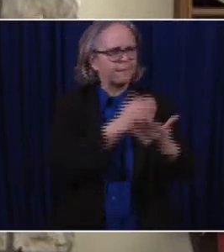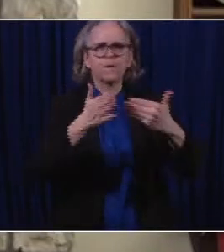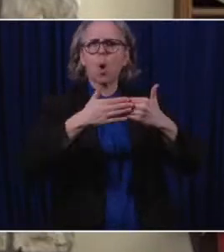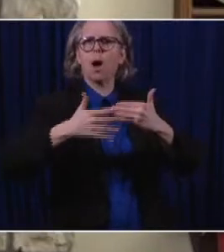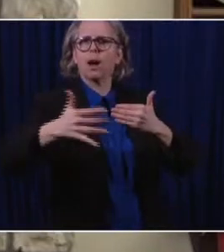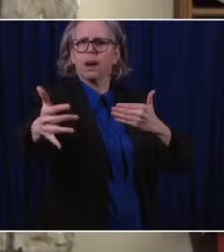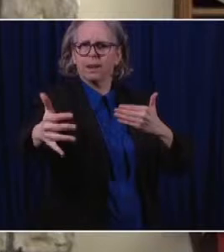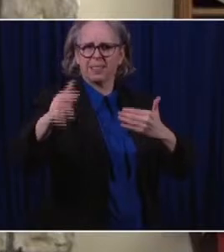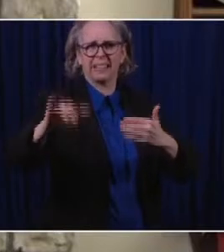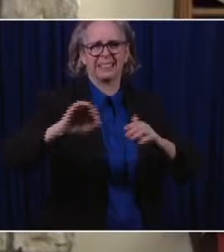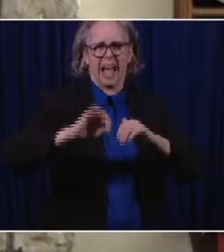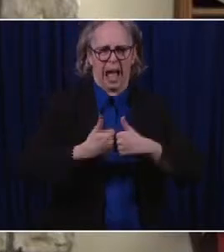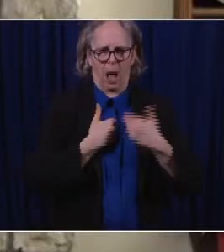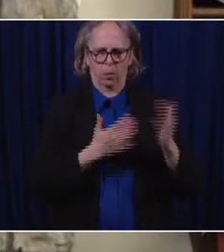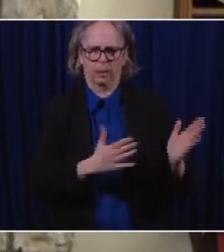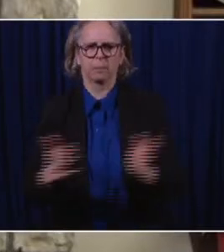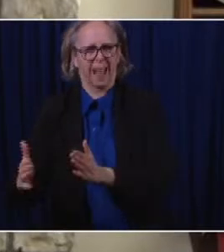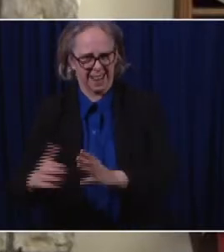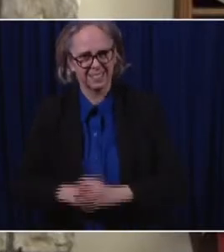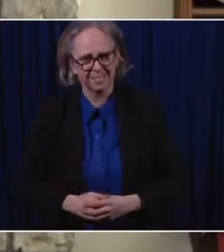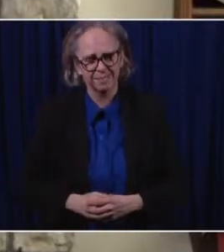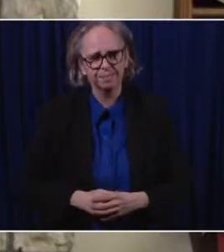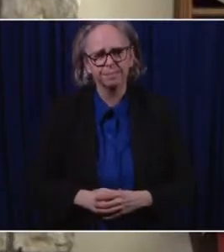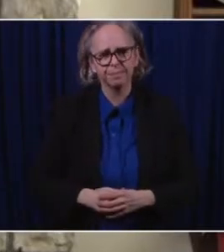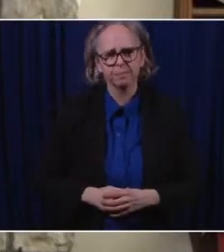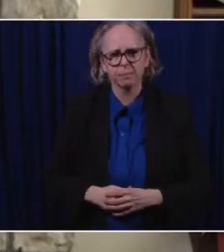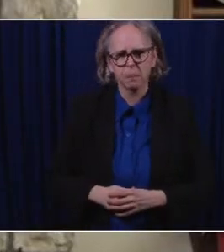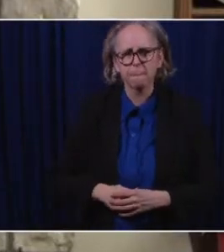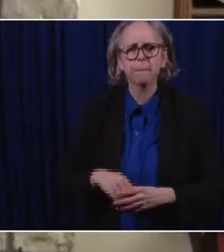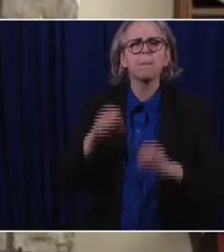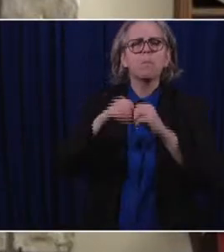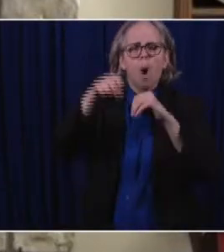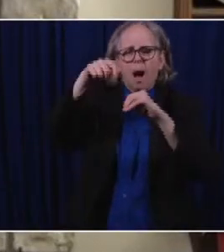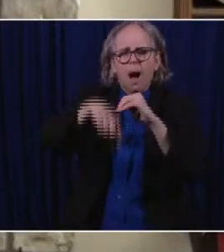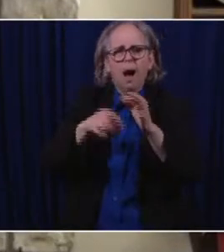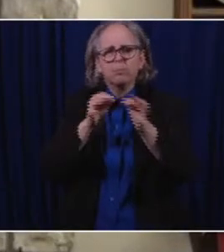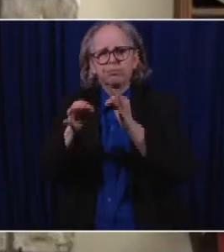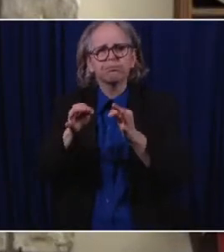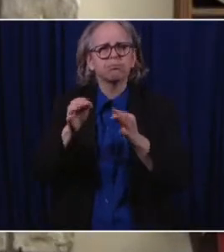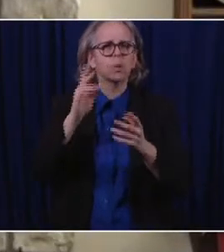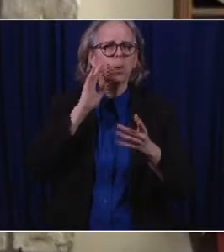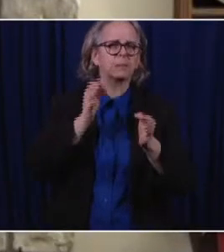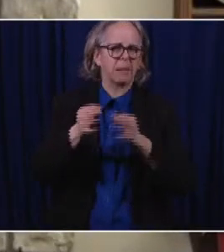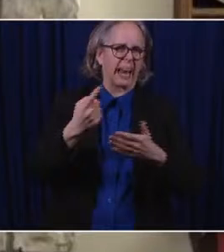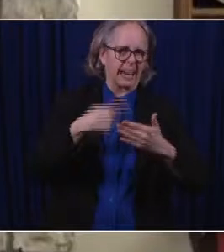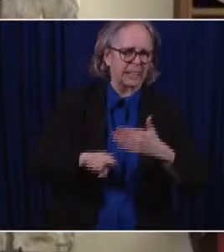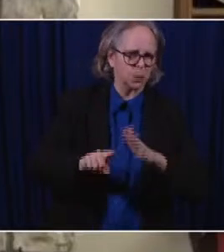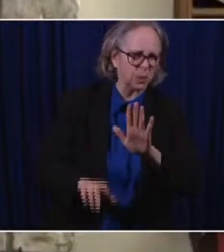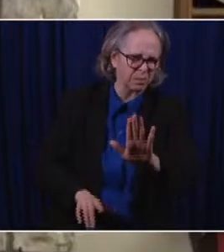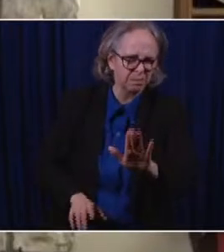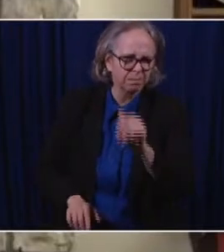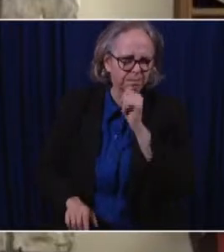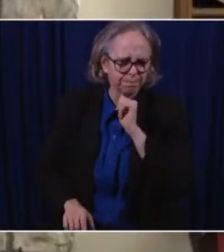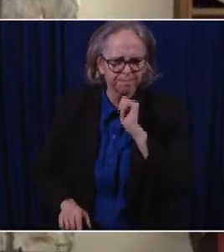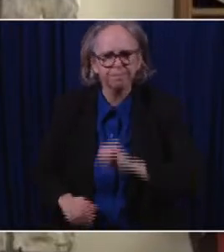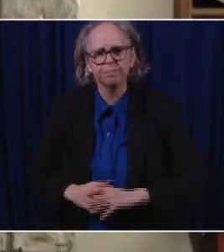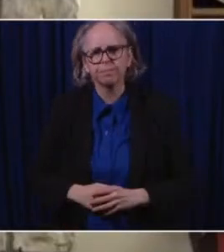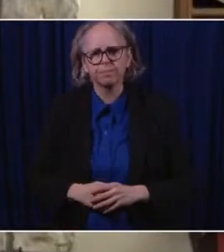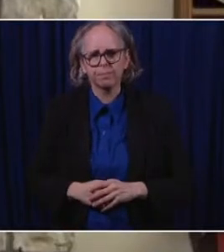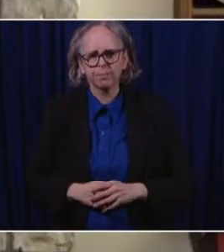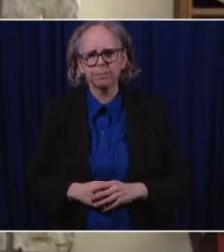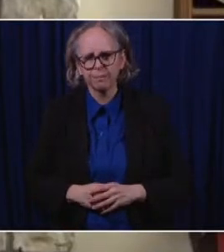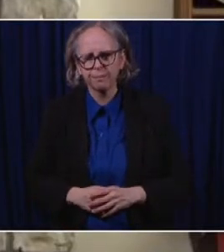working with. And again, as I said, we'll share these details next week. But for this week, what we